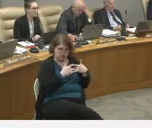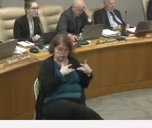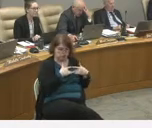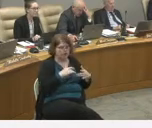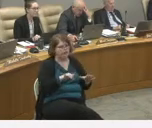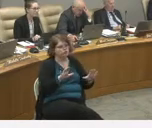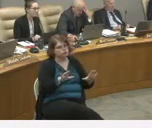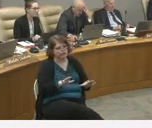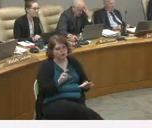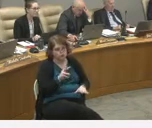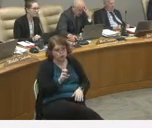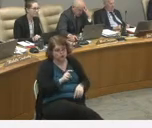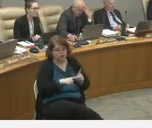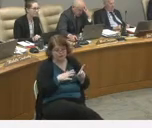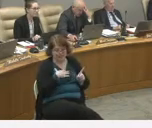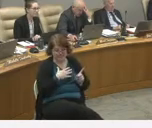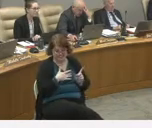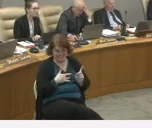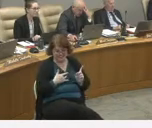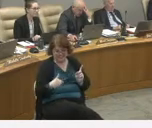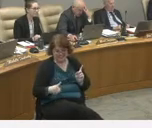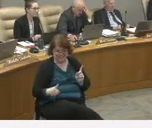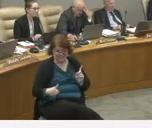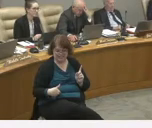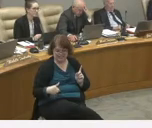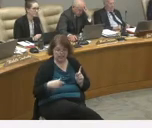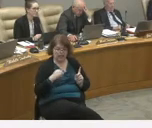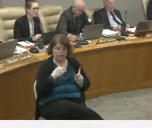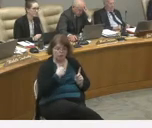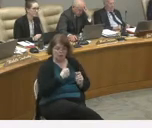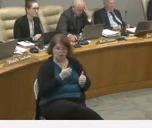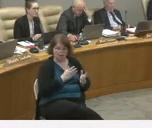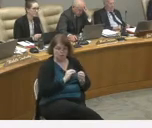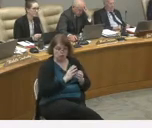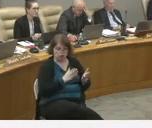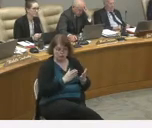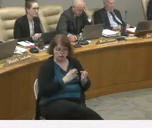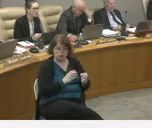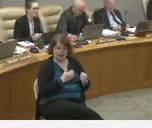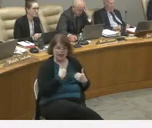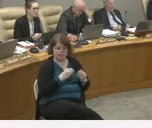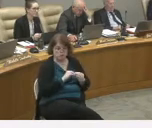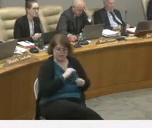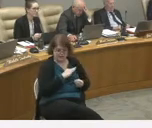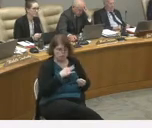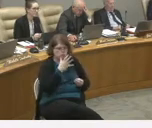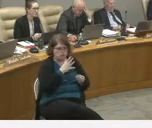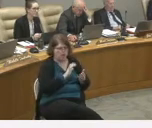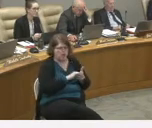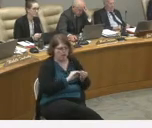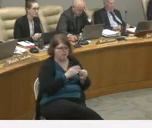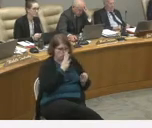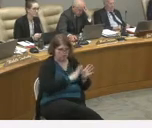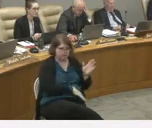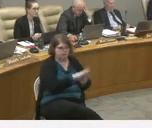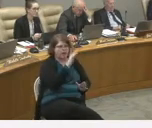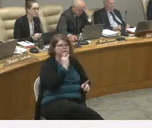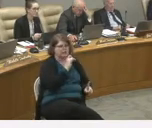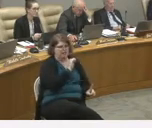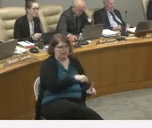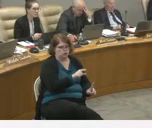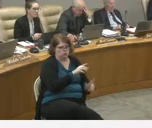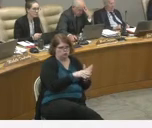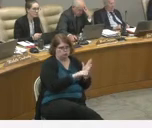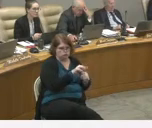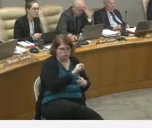but but my sense is if we offered more services or had more staff that would continue to go through the roof because that's where the students are and that's where we need to